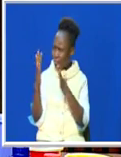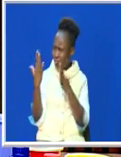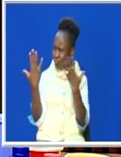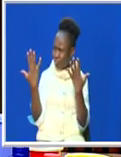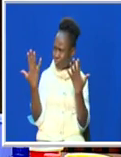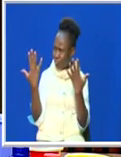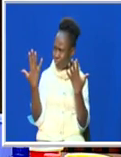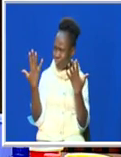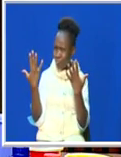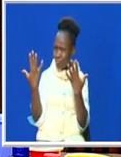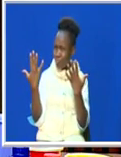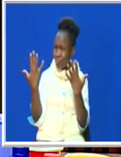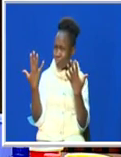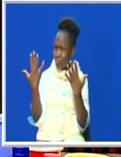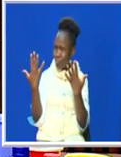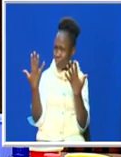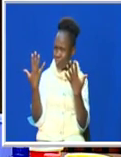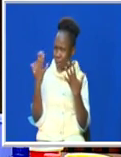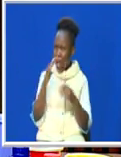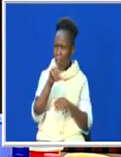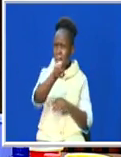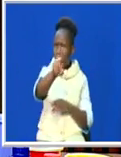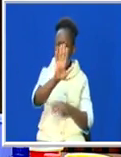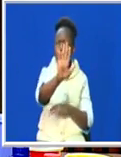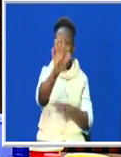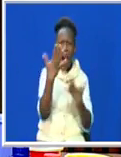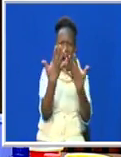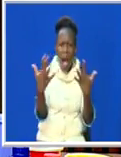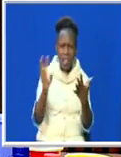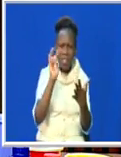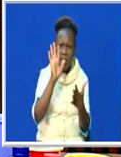And look at your hands.